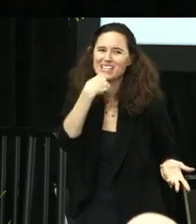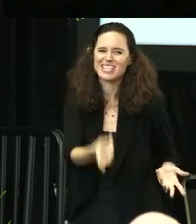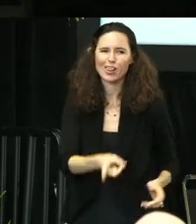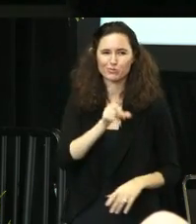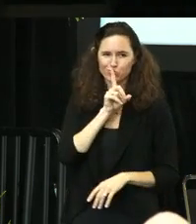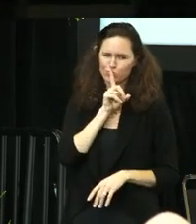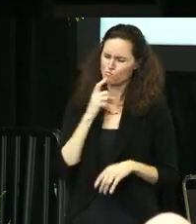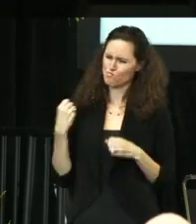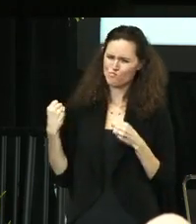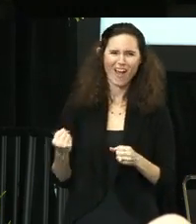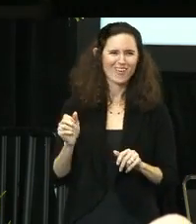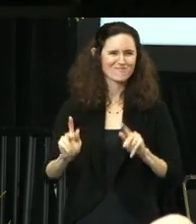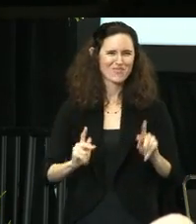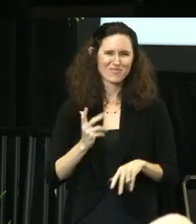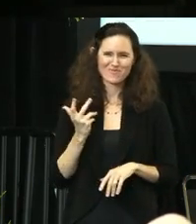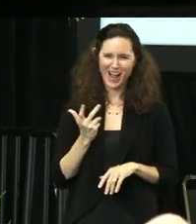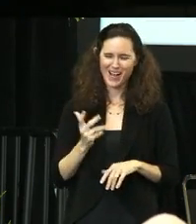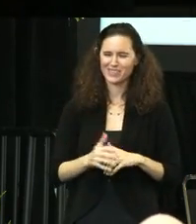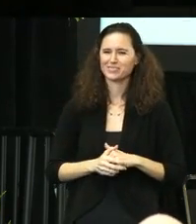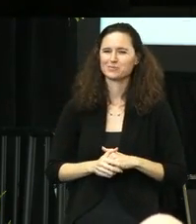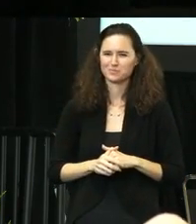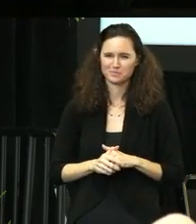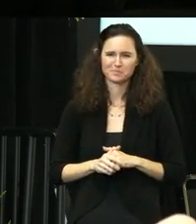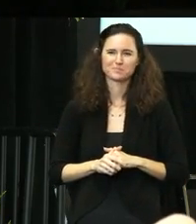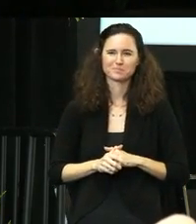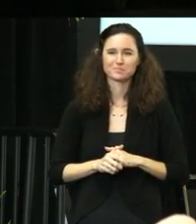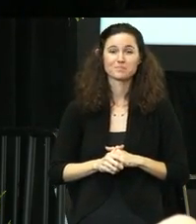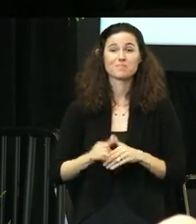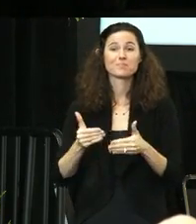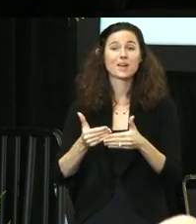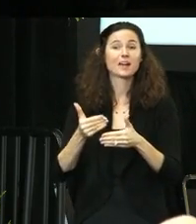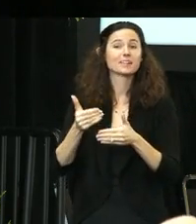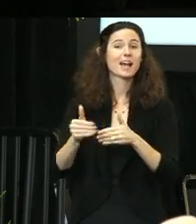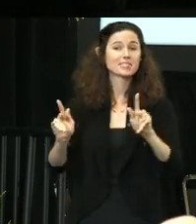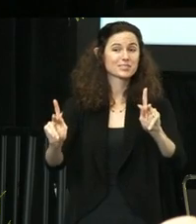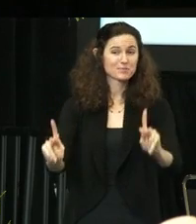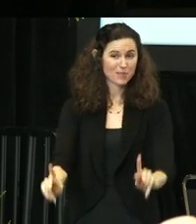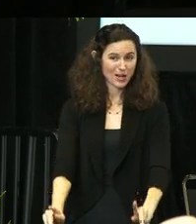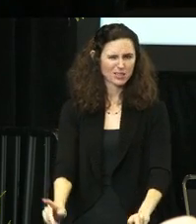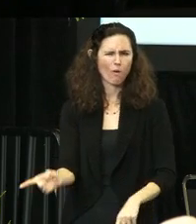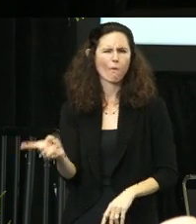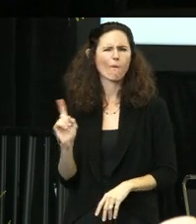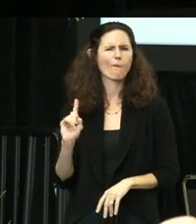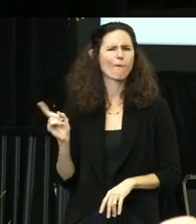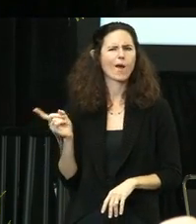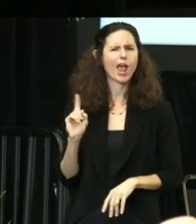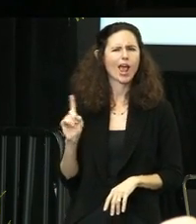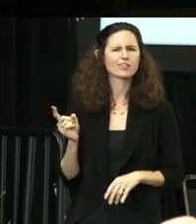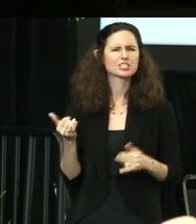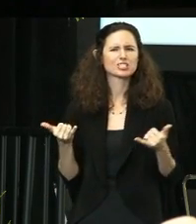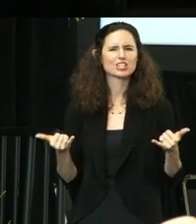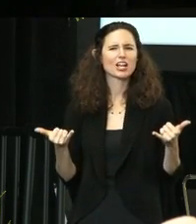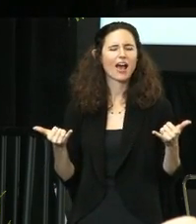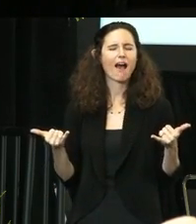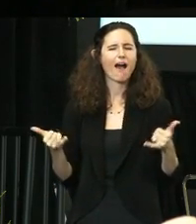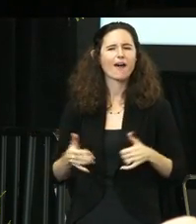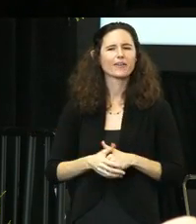bravery, bravery. And our next person, where is she now?